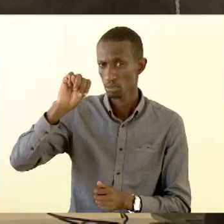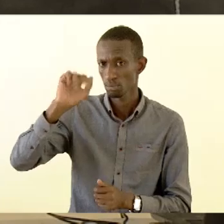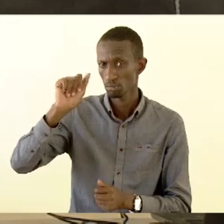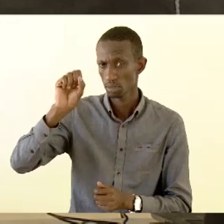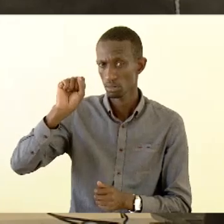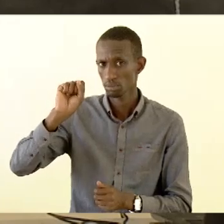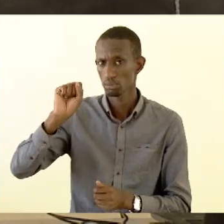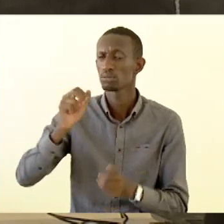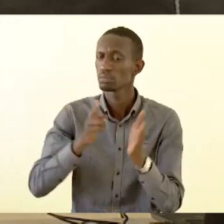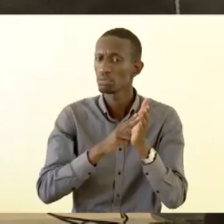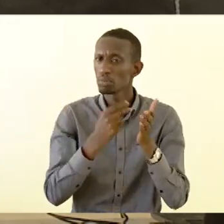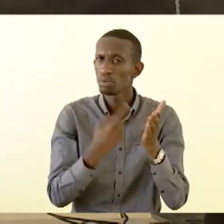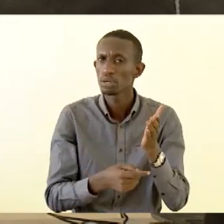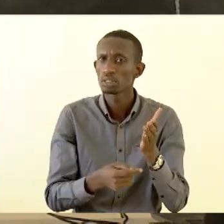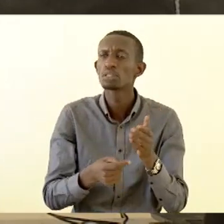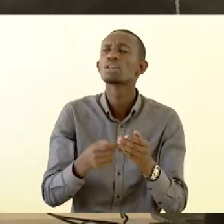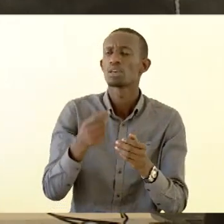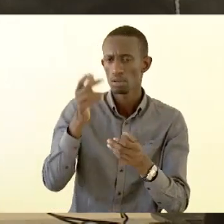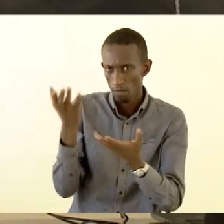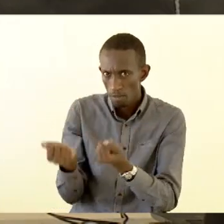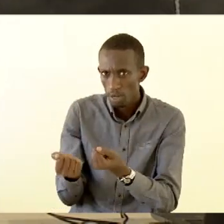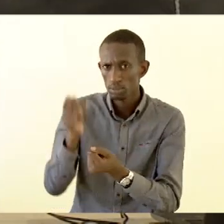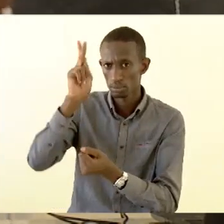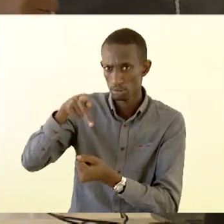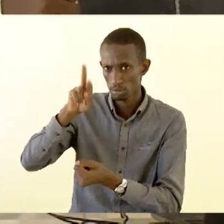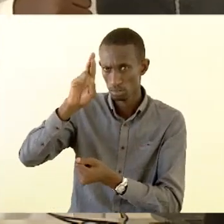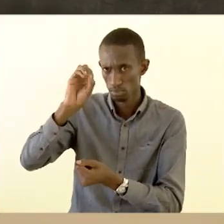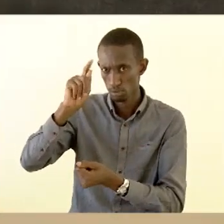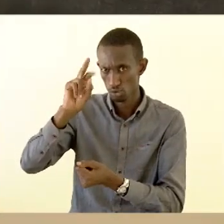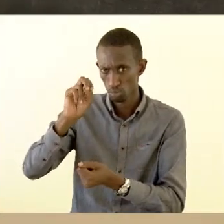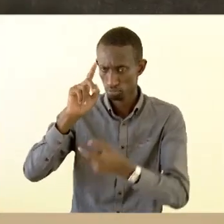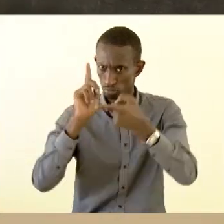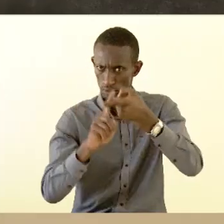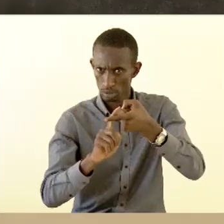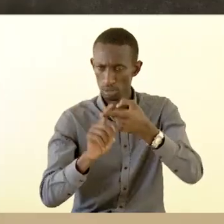neutrons in the nucleus of a given atom.